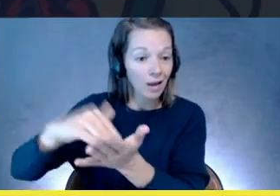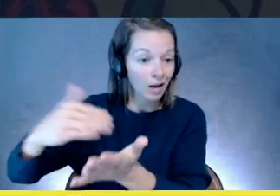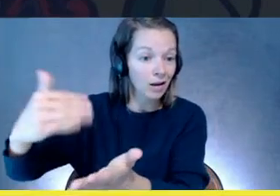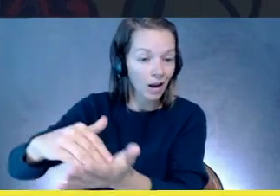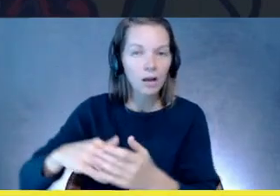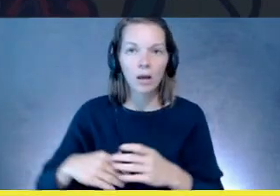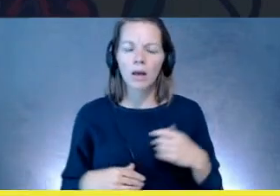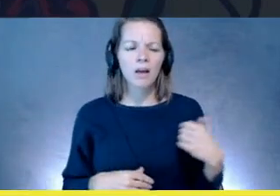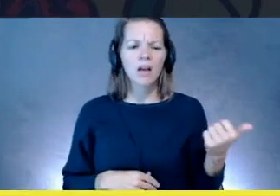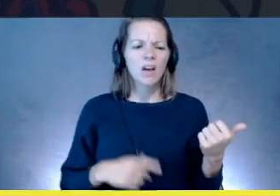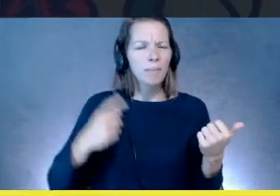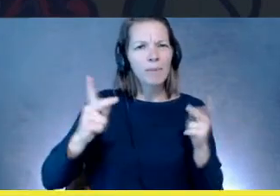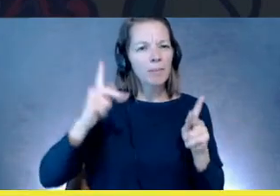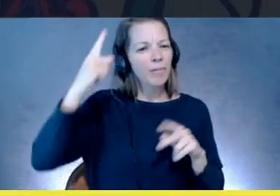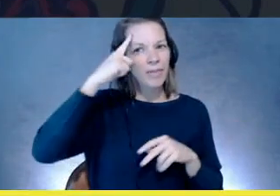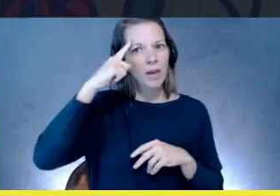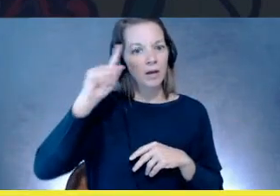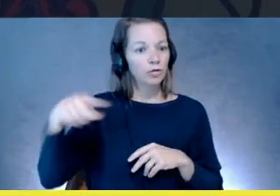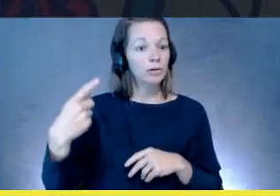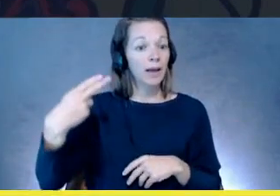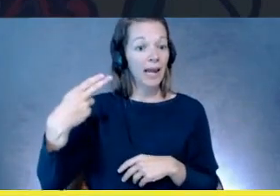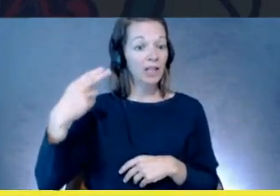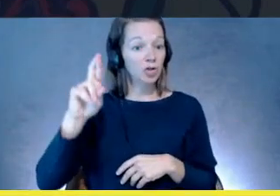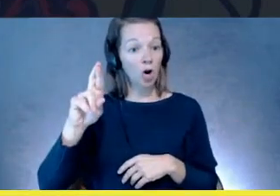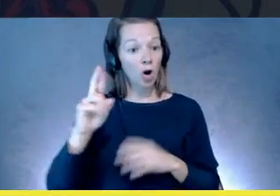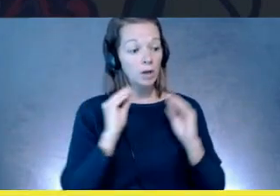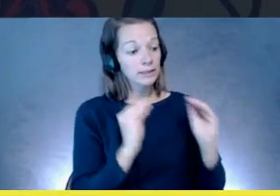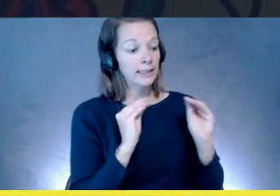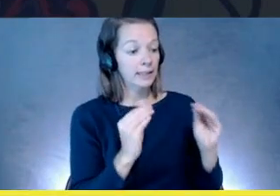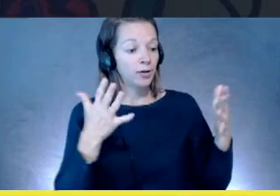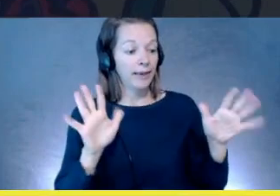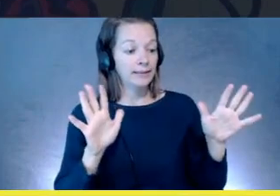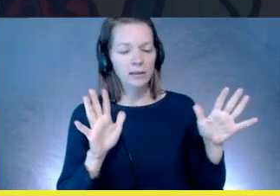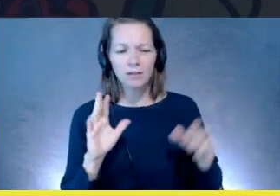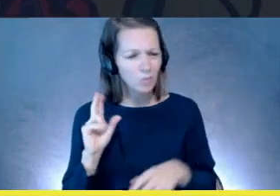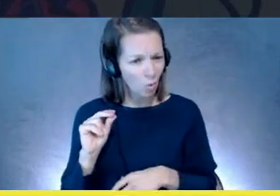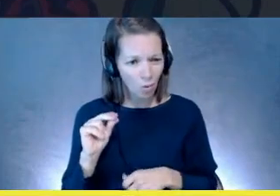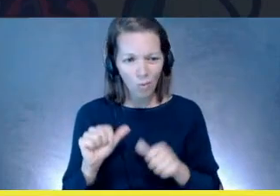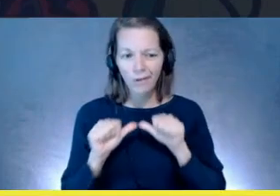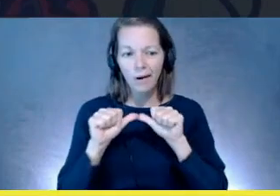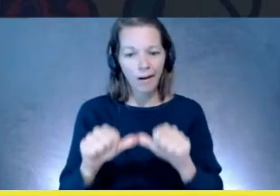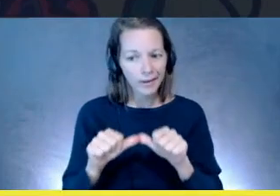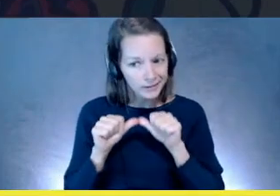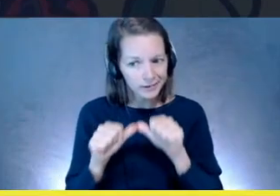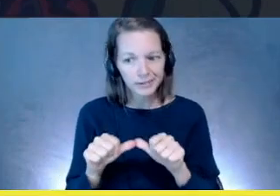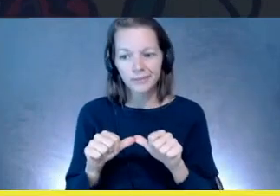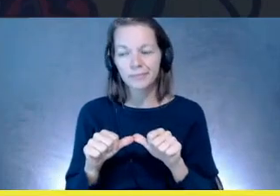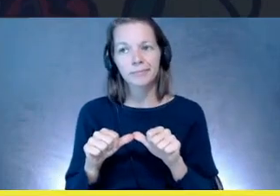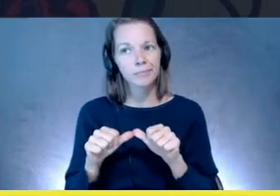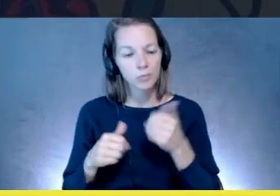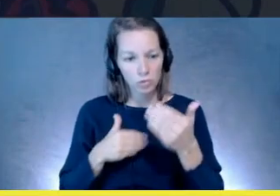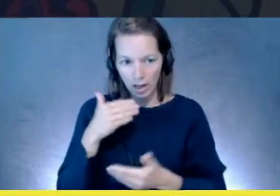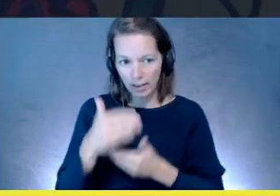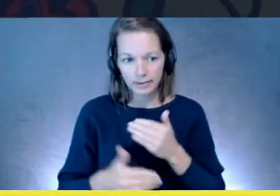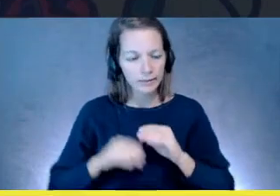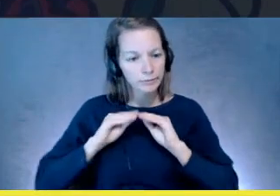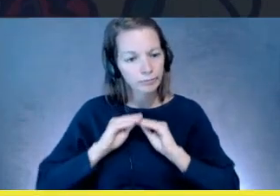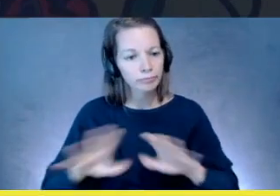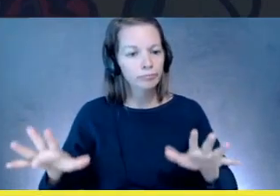HR at your job, but it's really, a continual process, and a very important